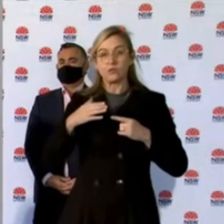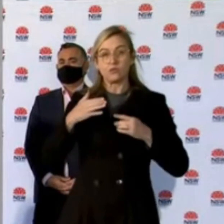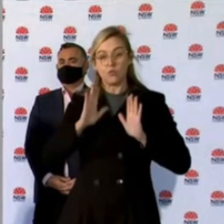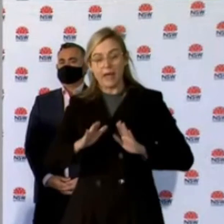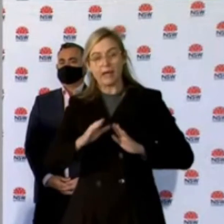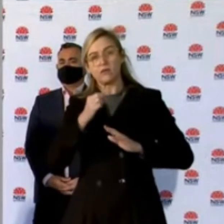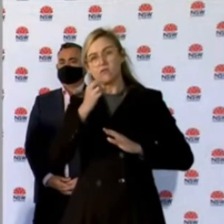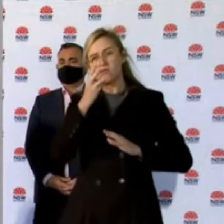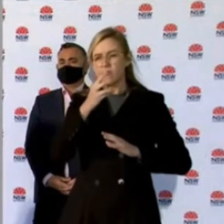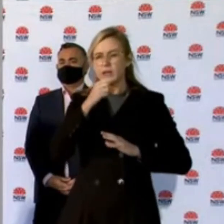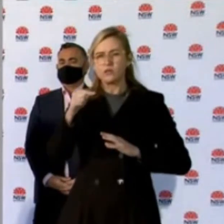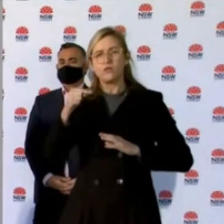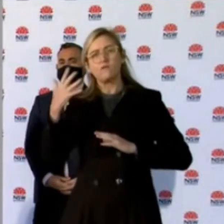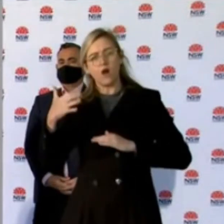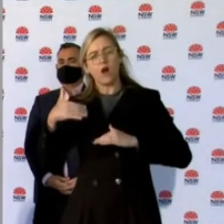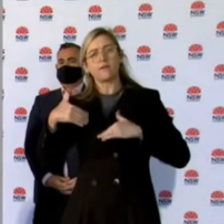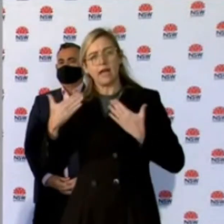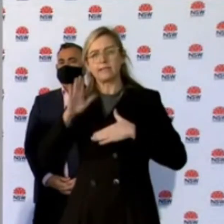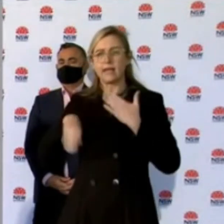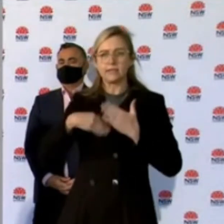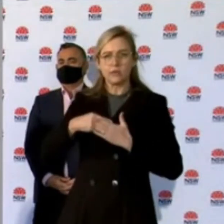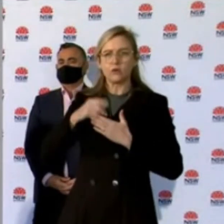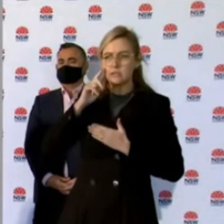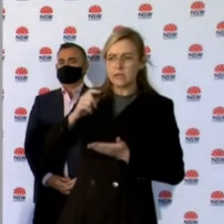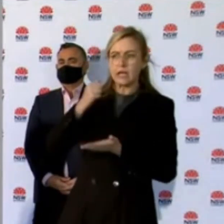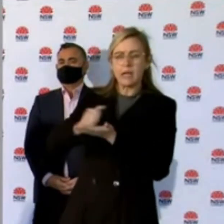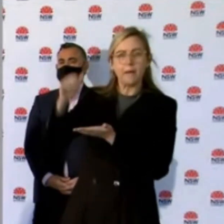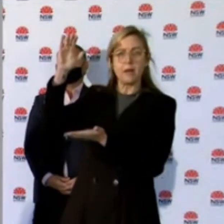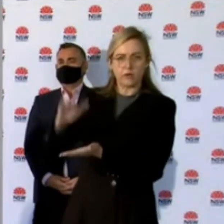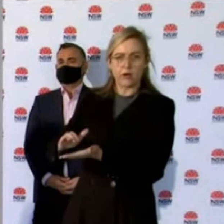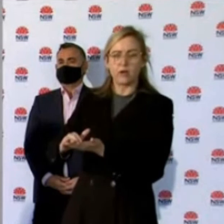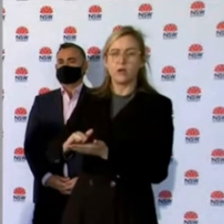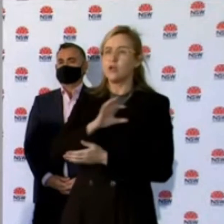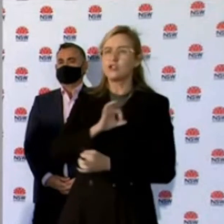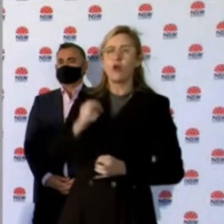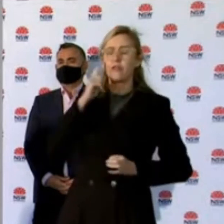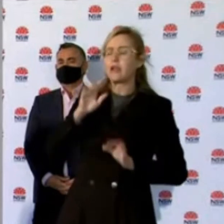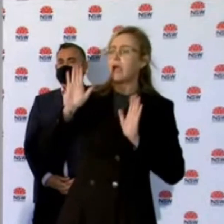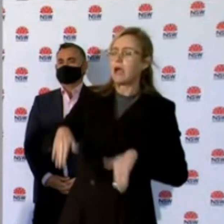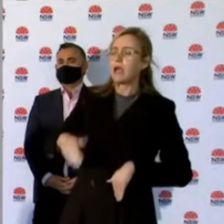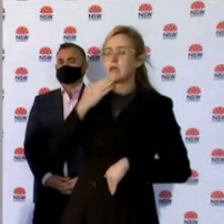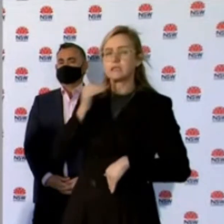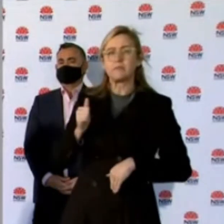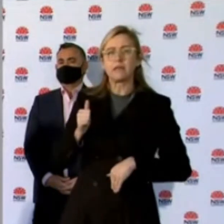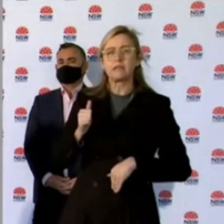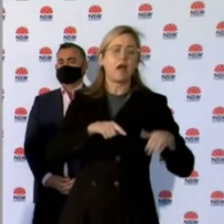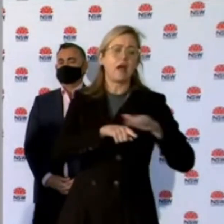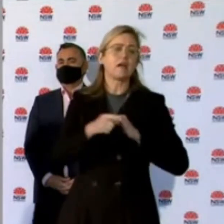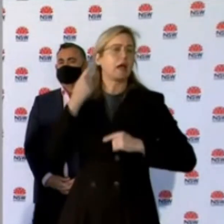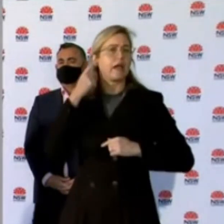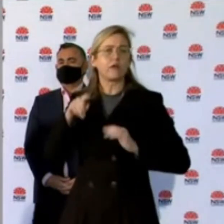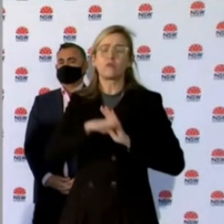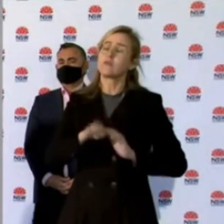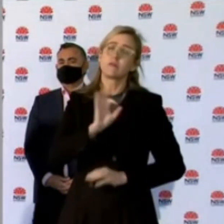And so I just ask everybody to be vigilant, not to cut corners, and please accept that if we need to tweak information, we will let you